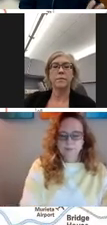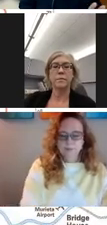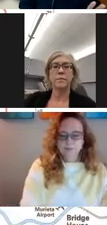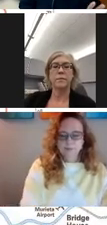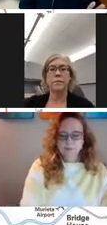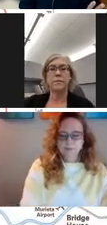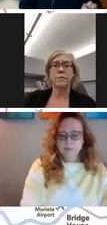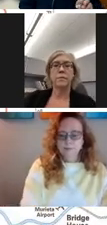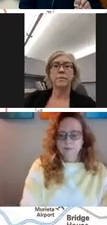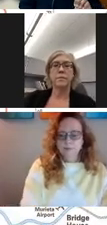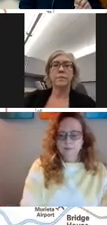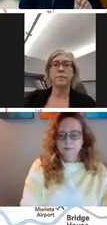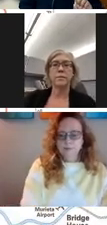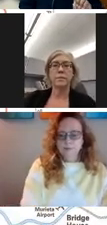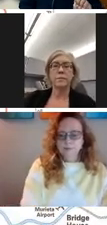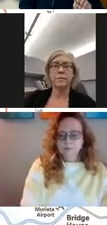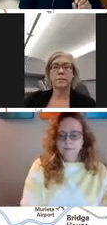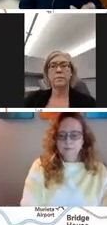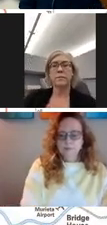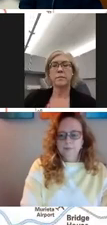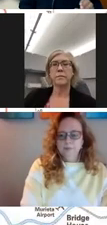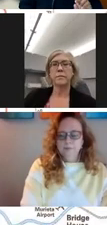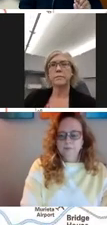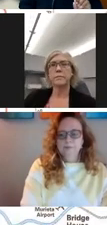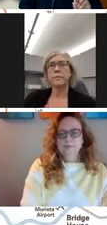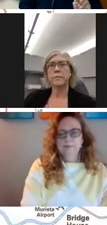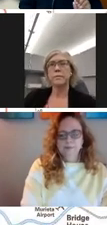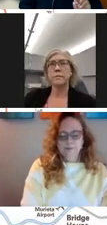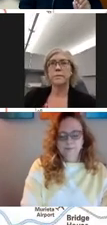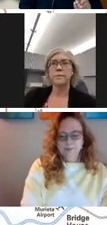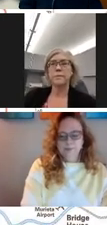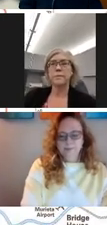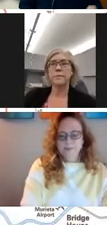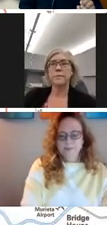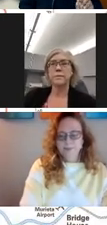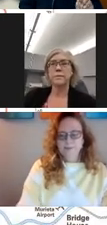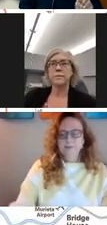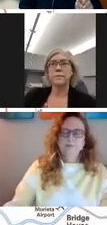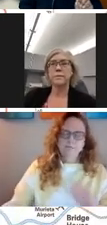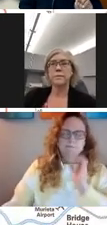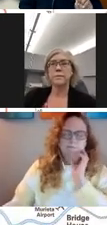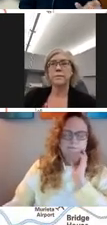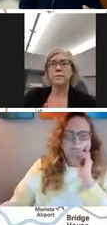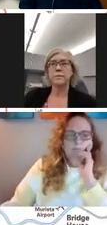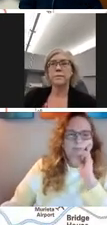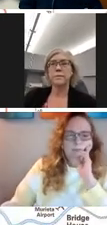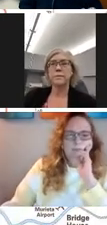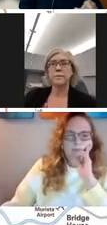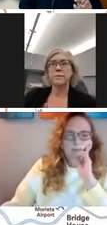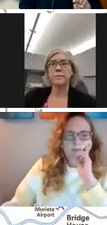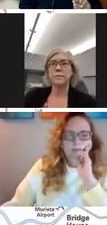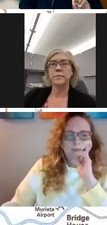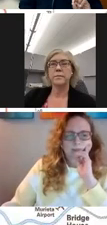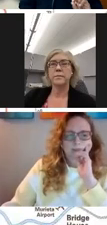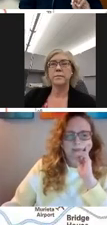It's a short-term solution while they become stable, hopefully in employment. This particular person had employment.